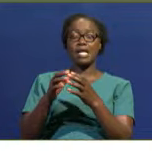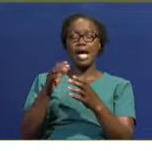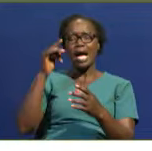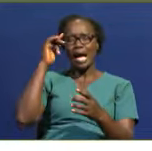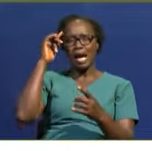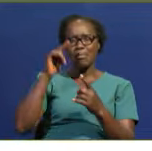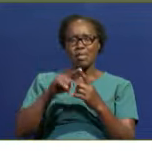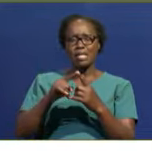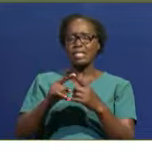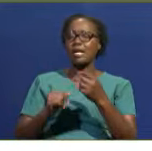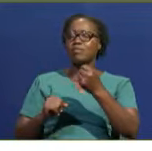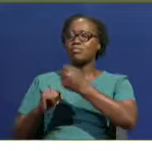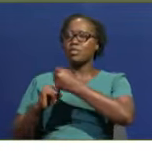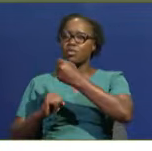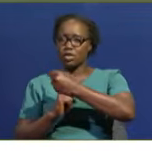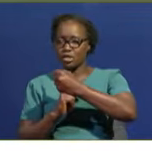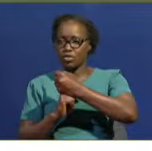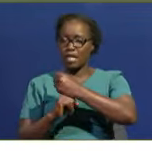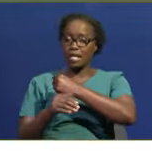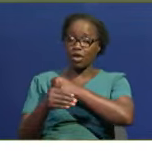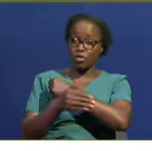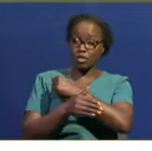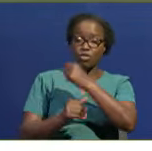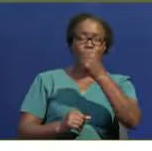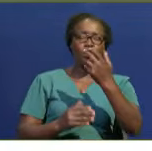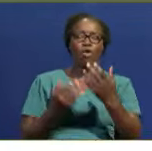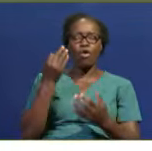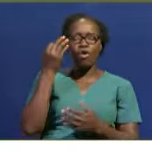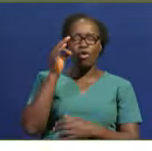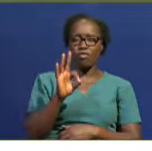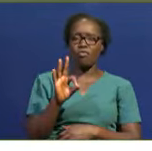cornerstone and pillar of the future.